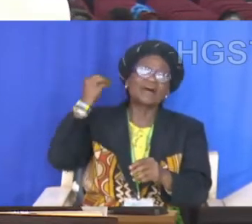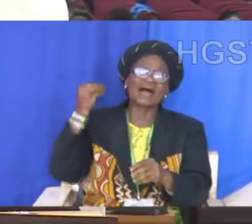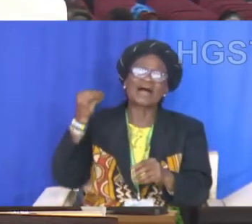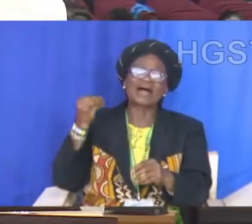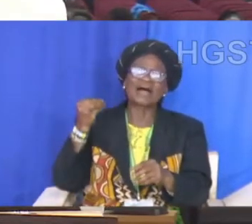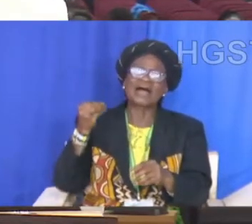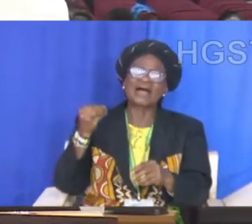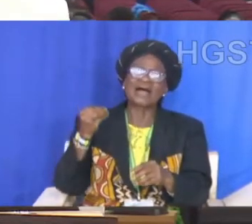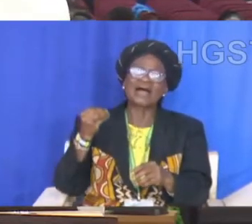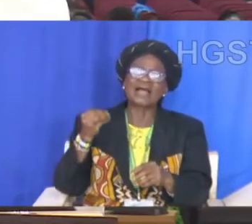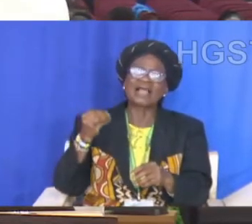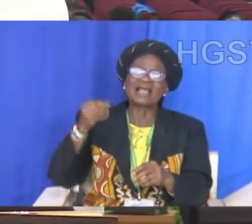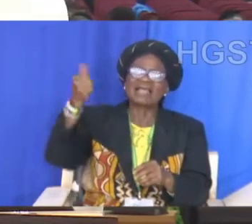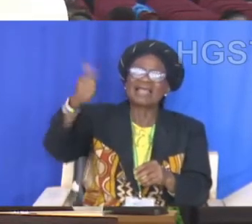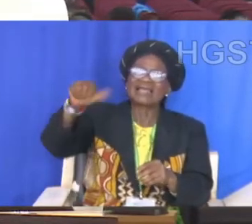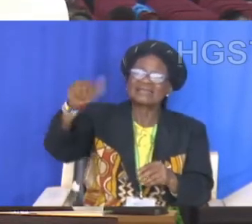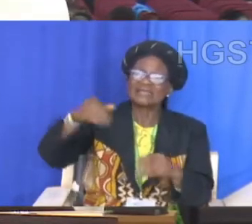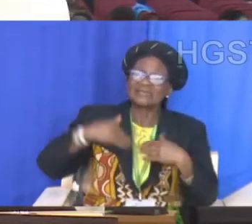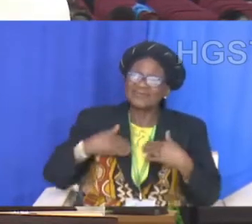"Eni foju ana wo ku,